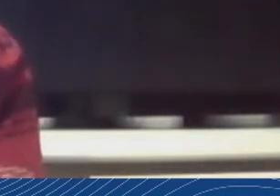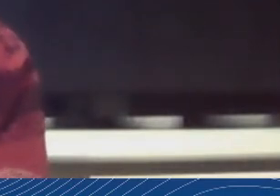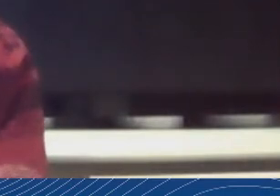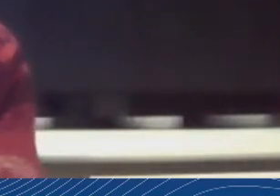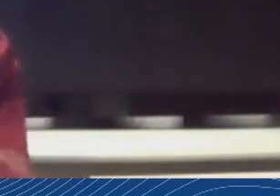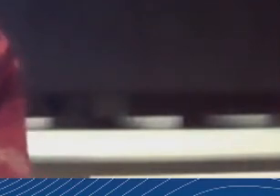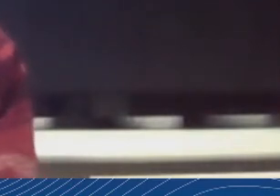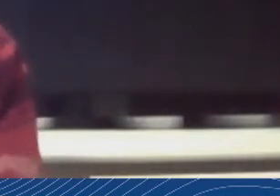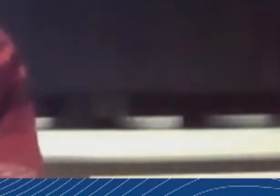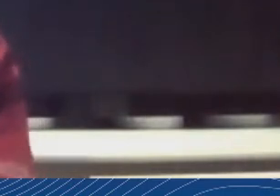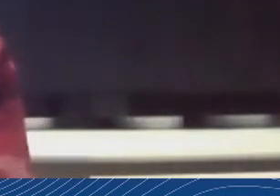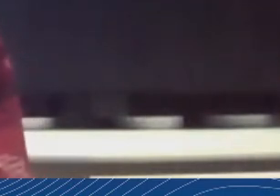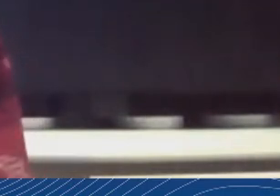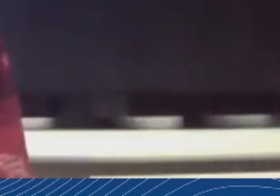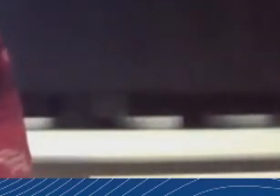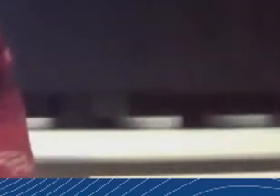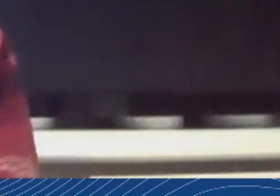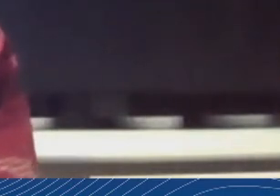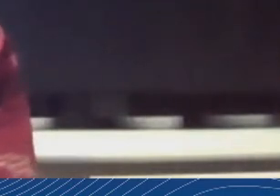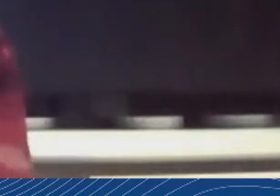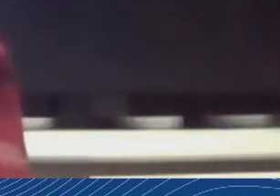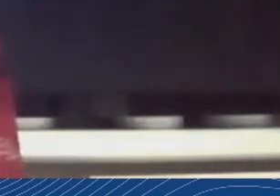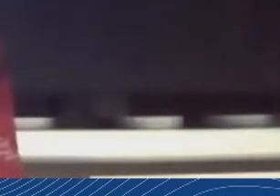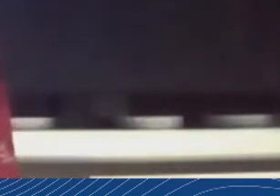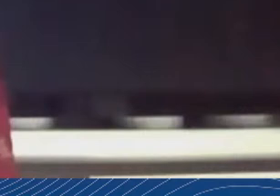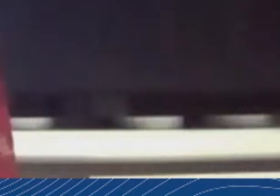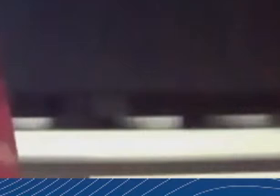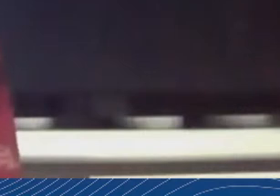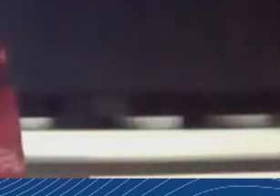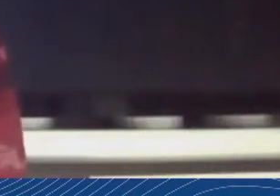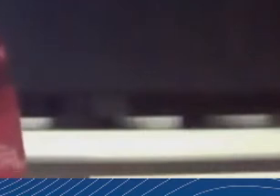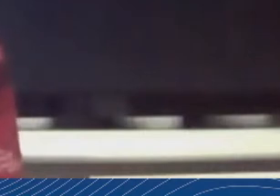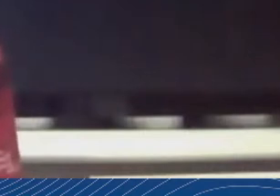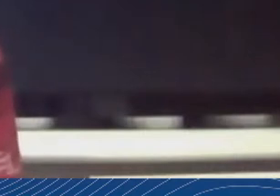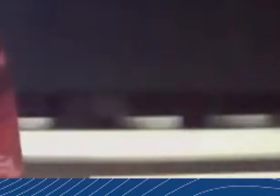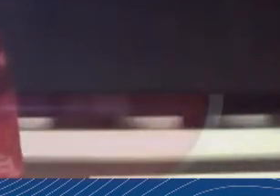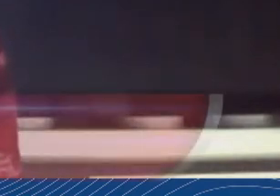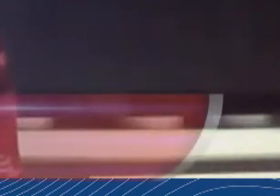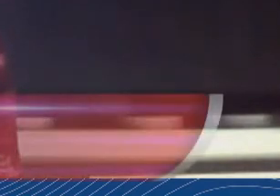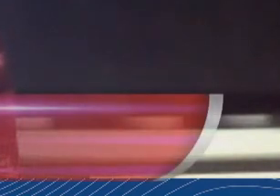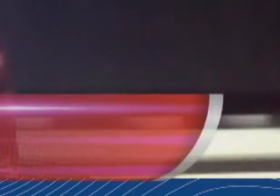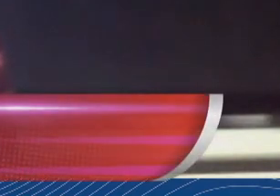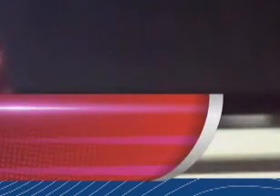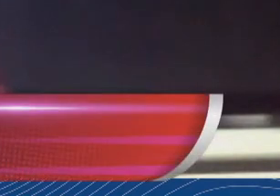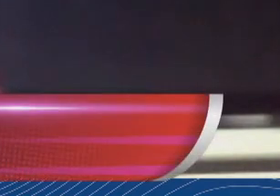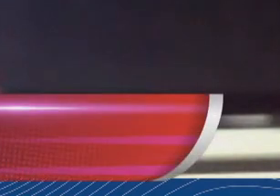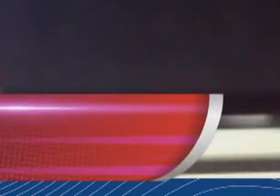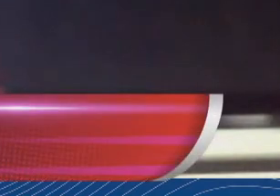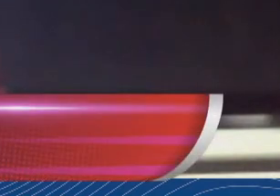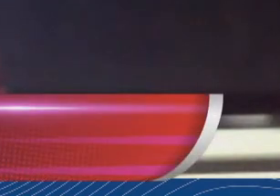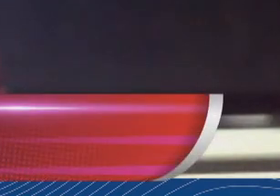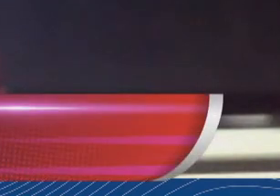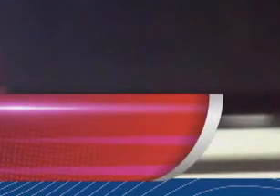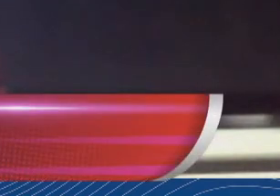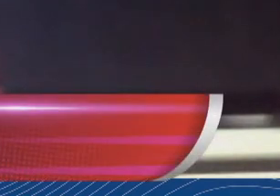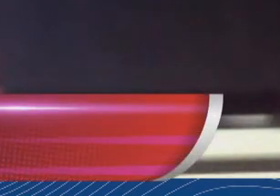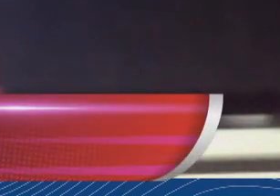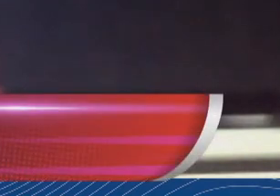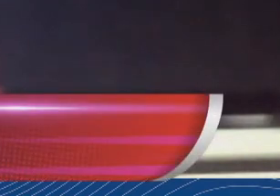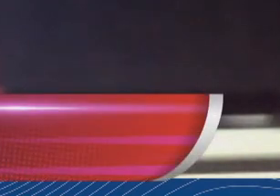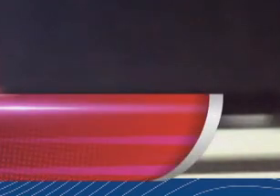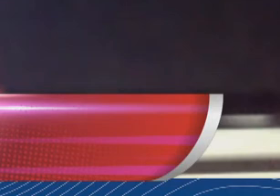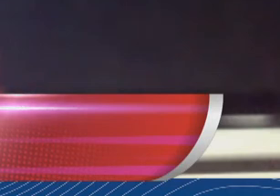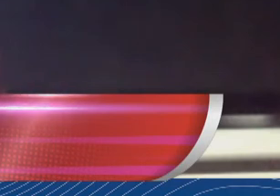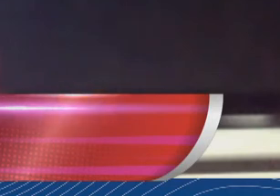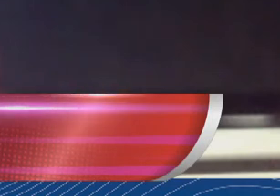Good evening. Welcome to this webinar on ending violence against Indonesian women and girls through strong policies supported by